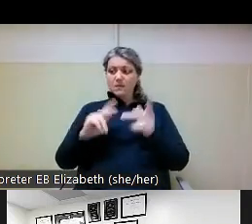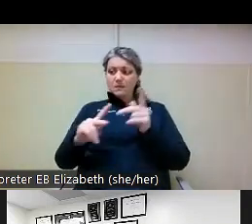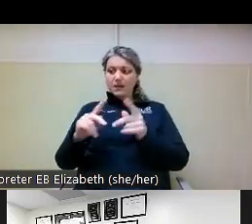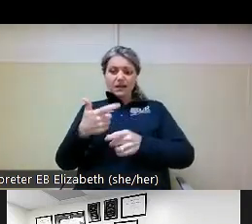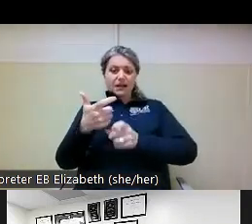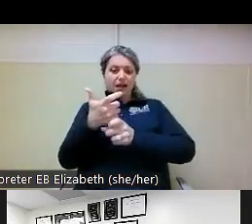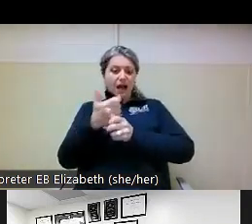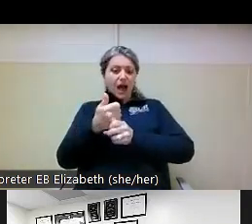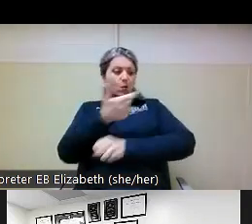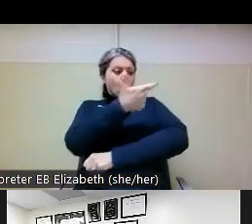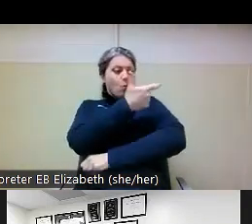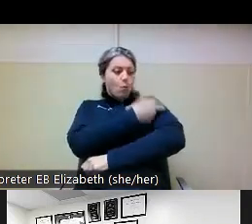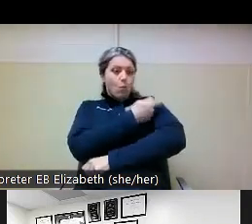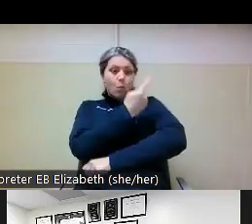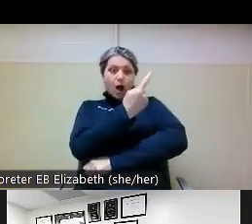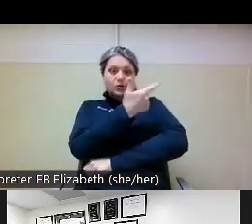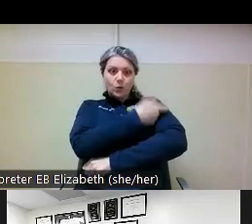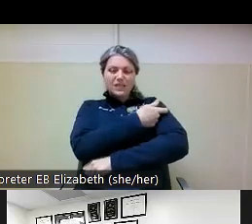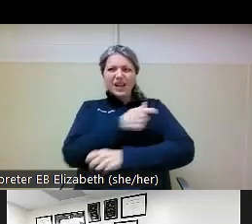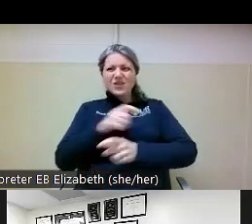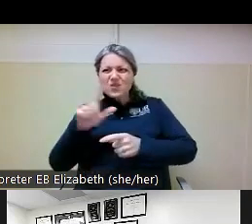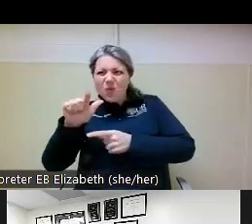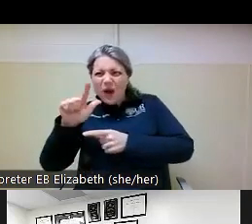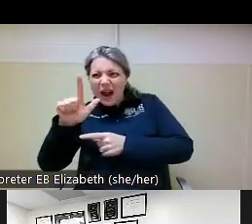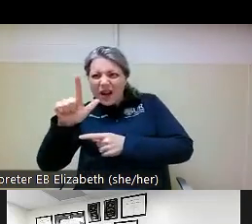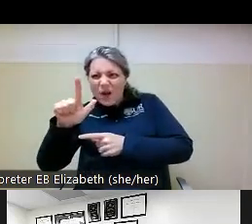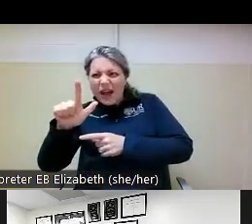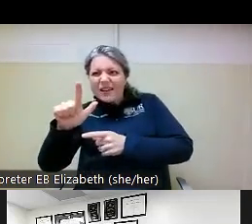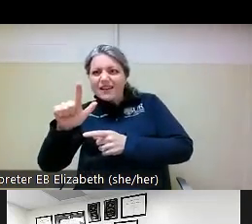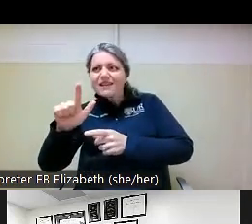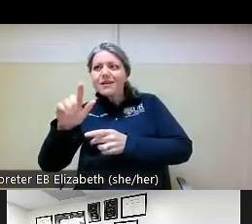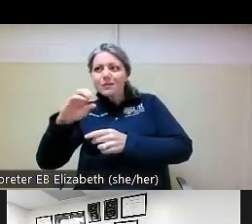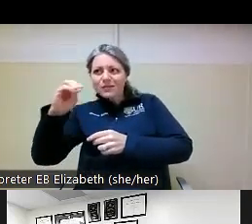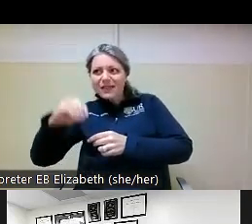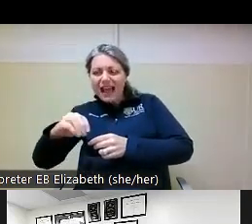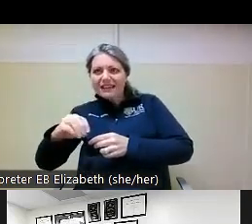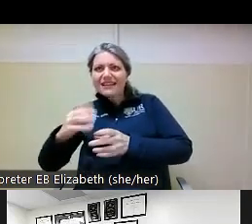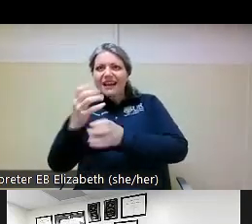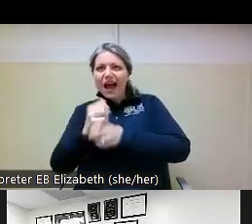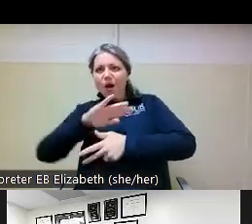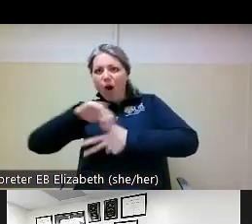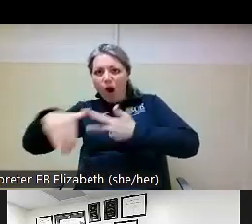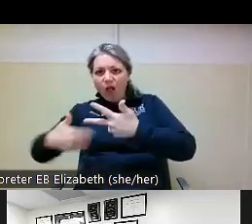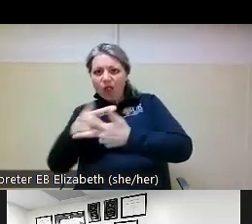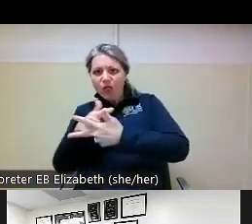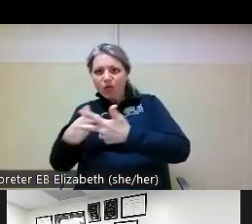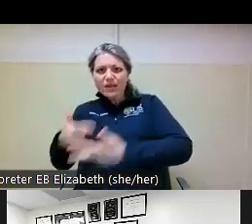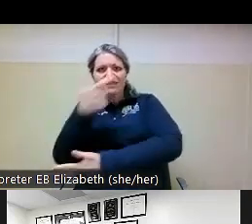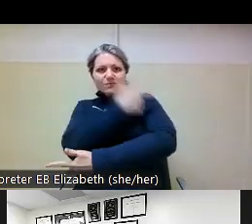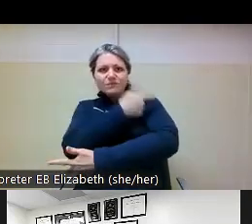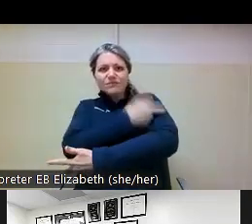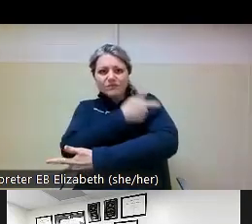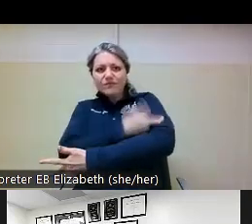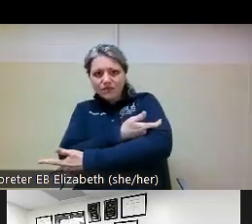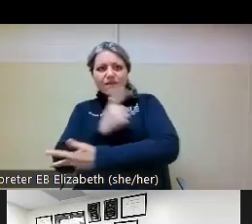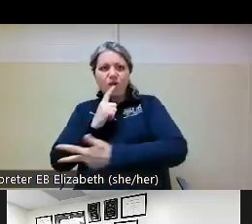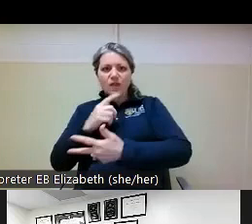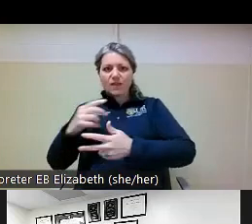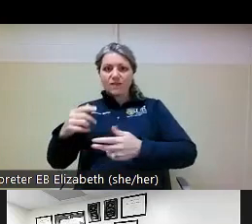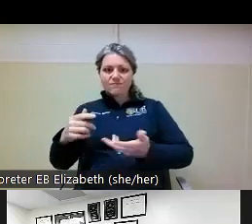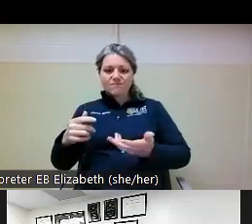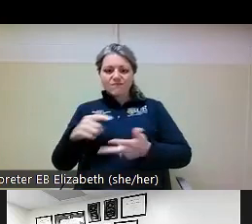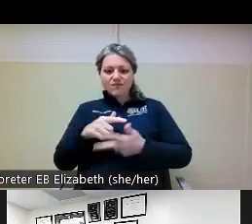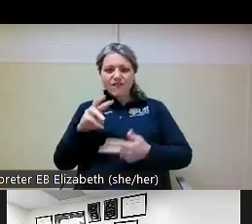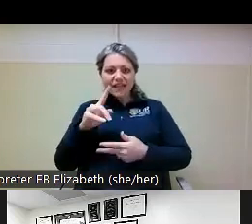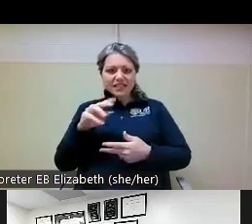dose, and only 21.5% has received all 3 doses, the full course of the vaccine. In comparison to Sweden,